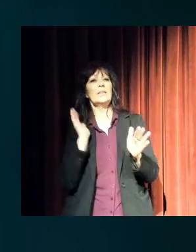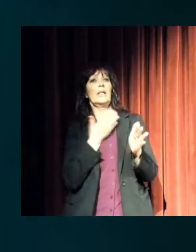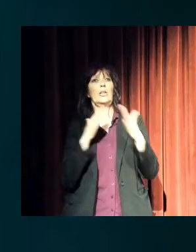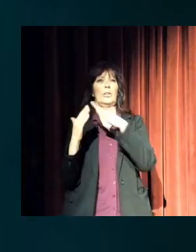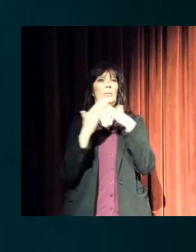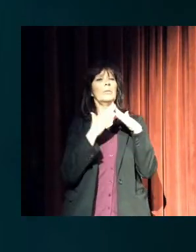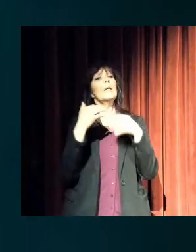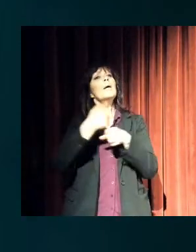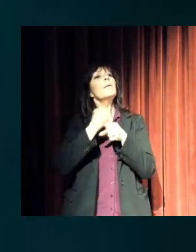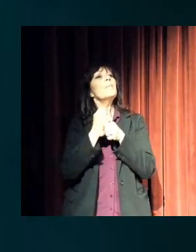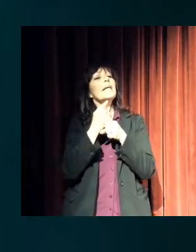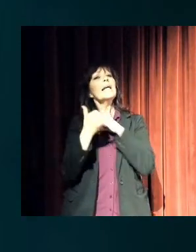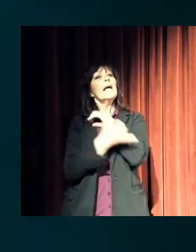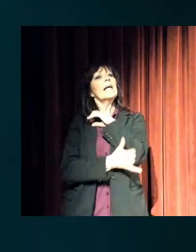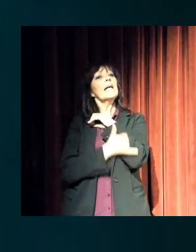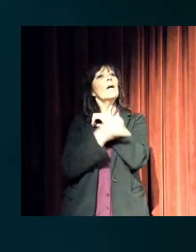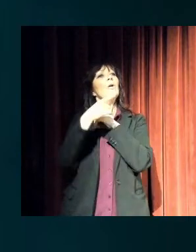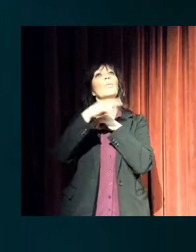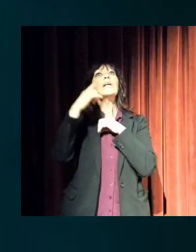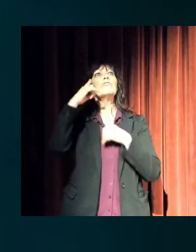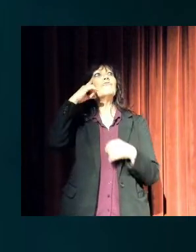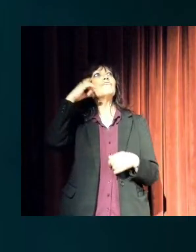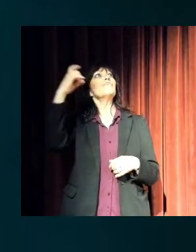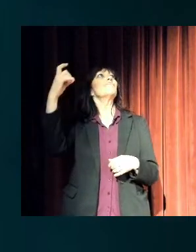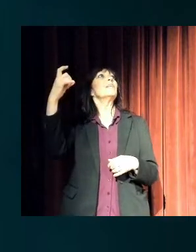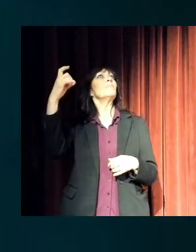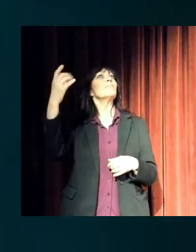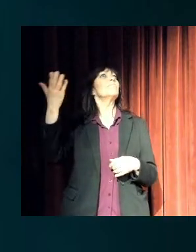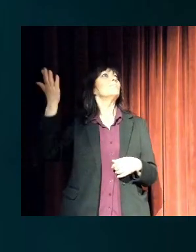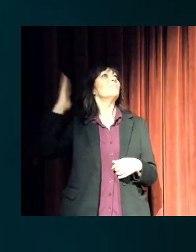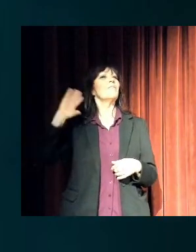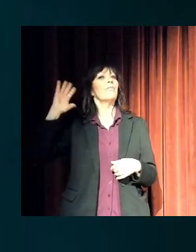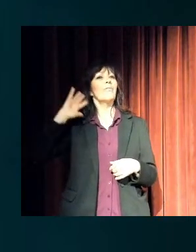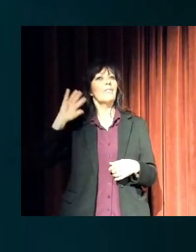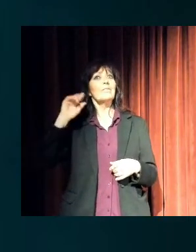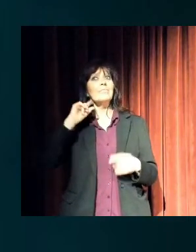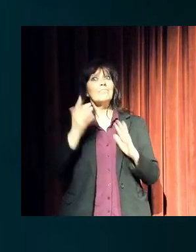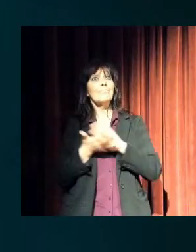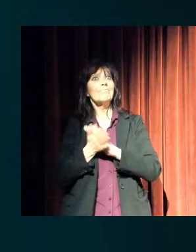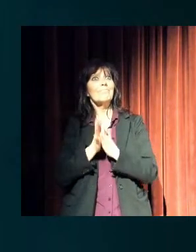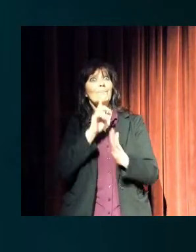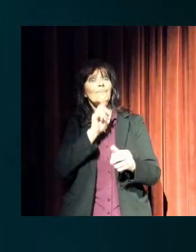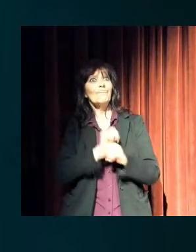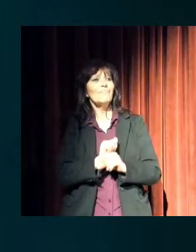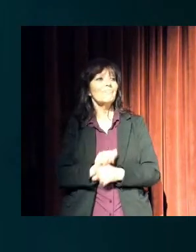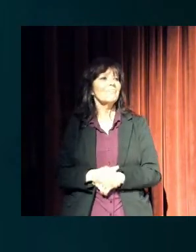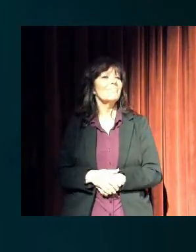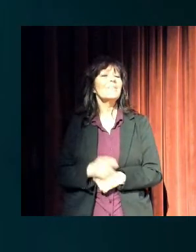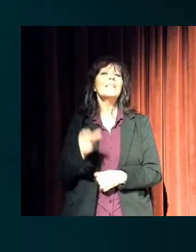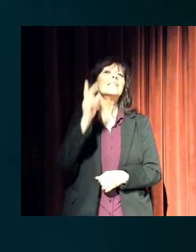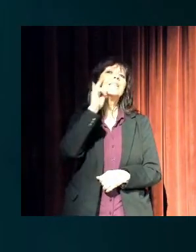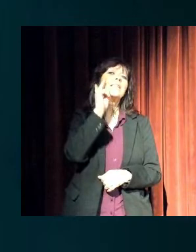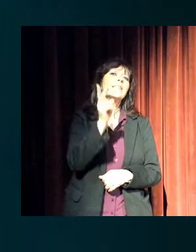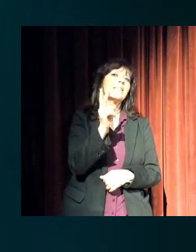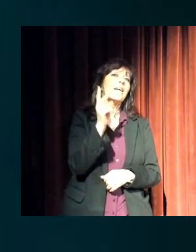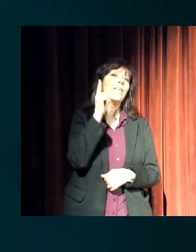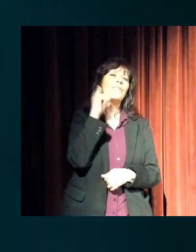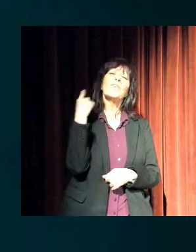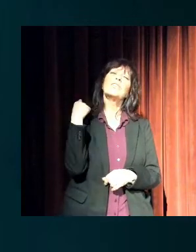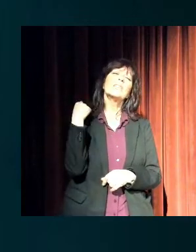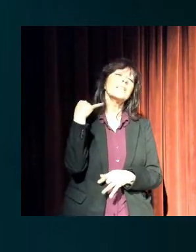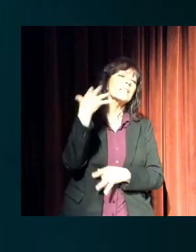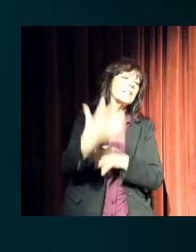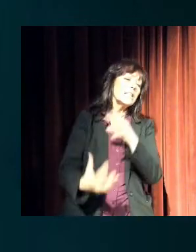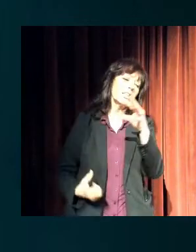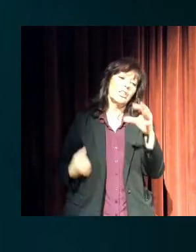community, creating a county we could only dream of a few short years ago. You see, for